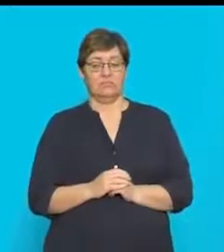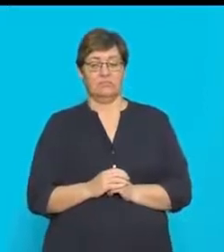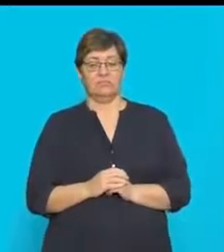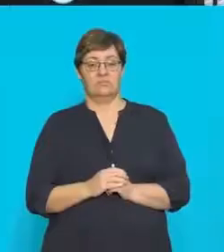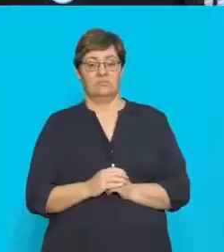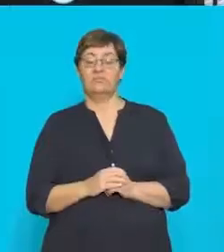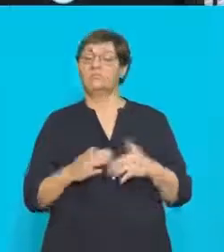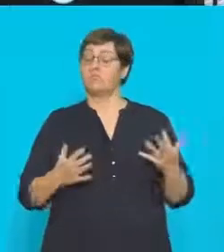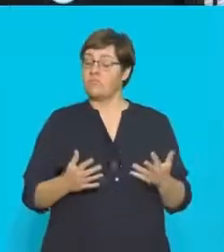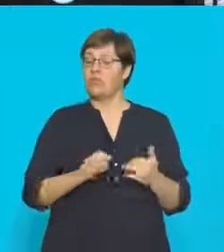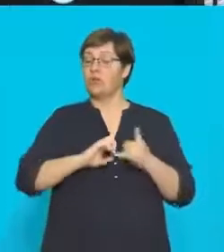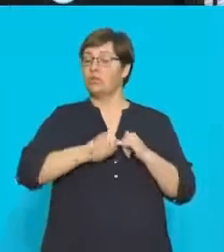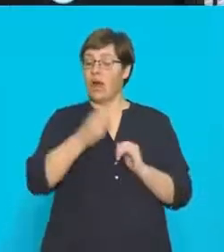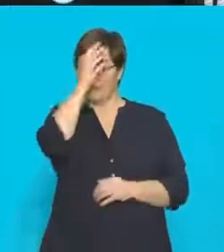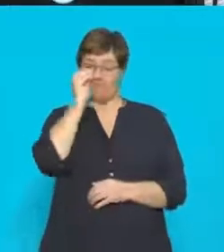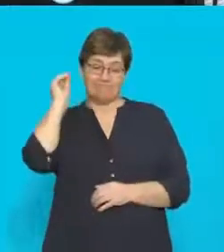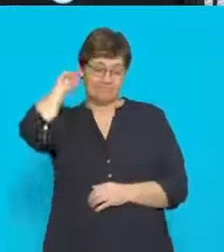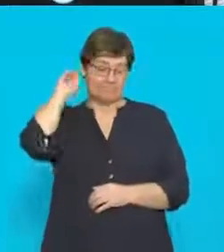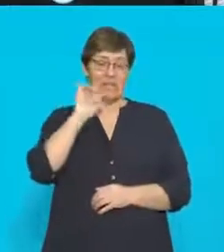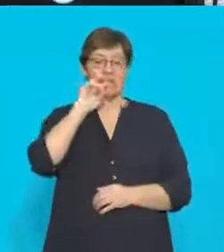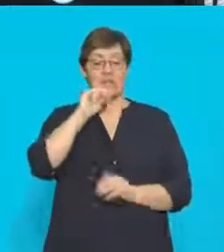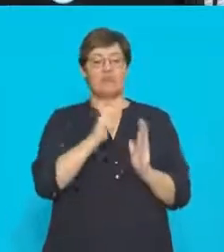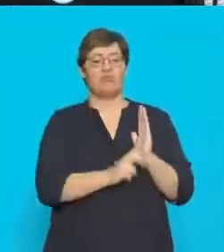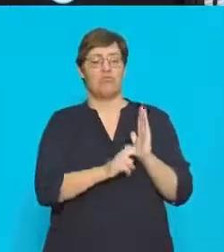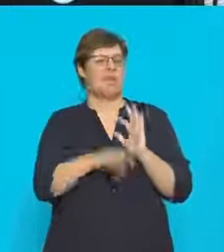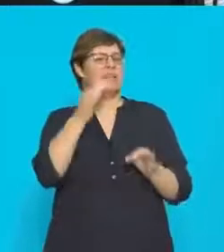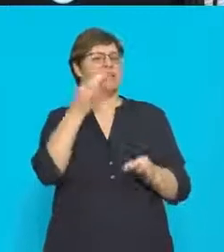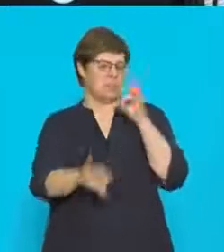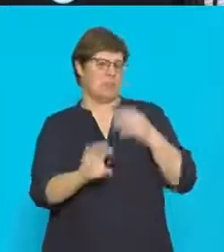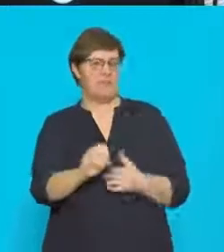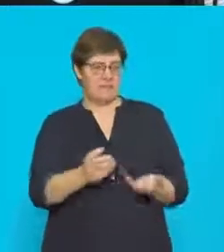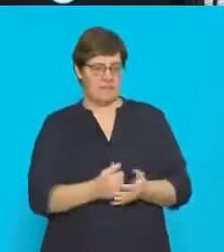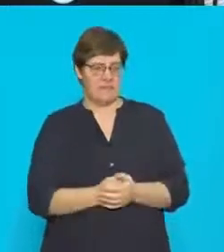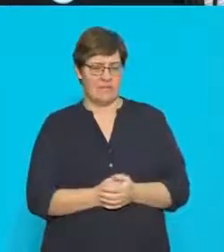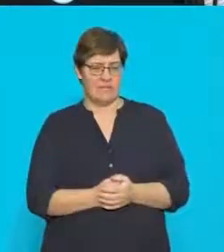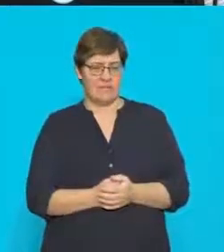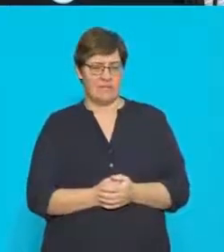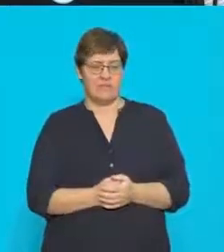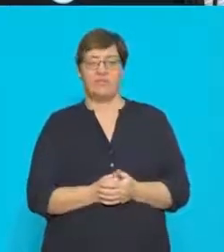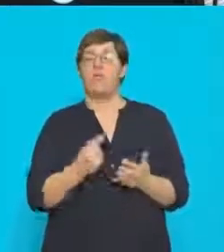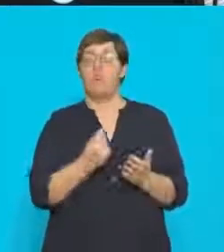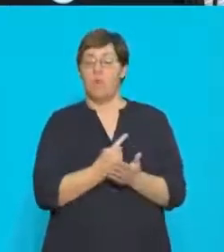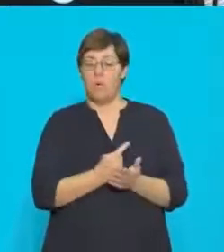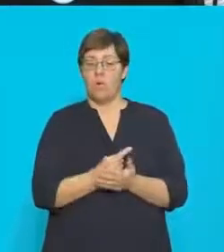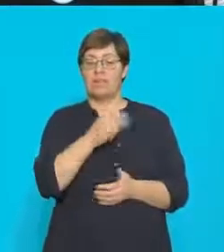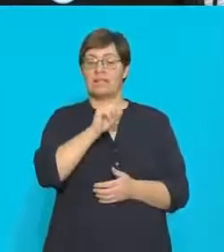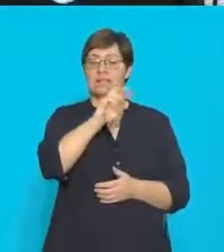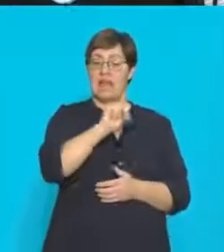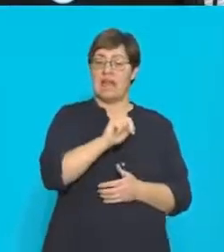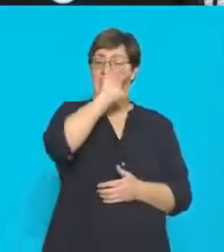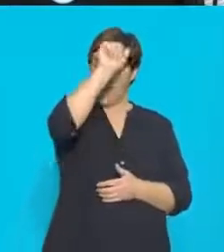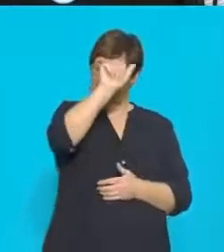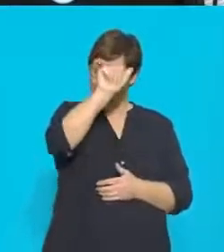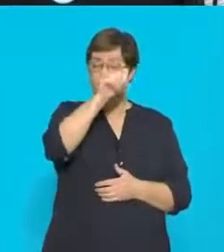So when we're trying to memorize the sine rule, it's really, really simple. We're always talking about sine A over